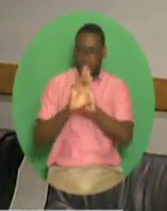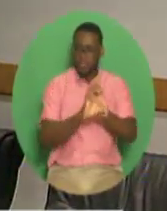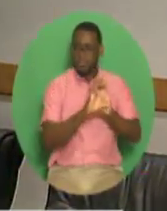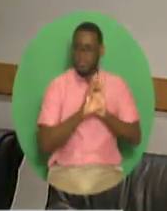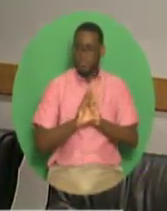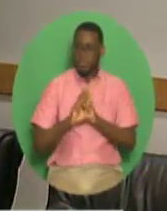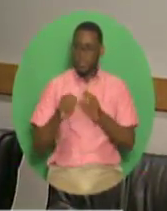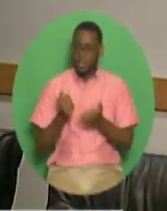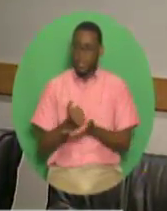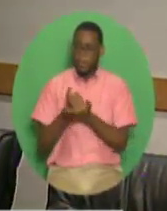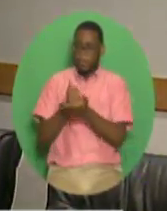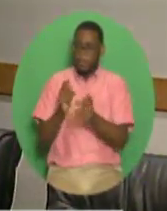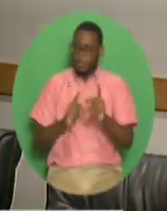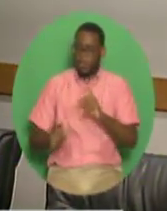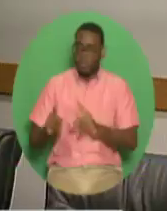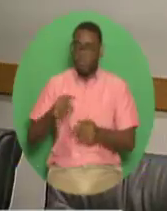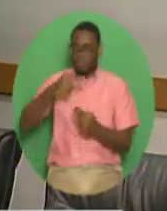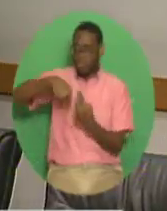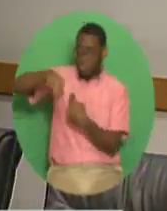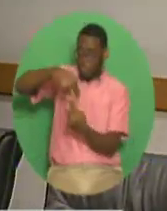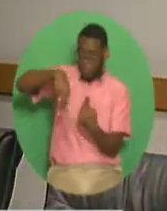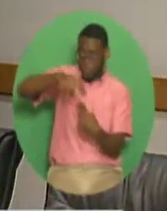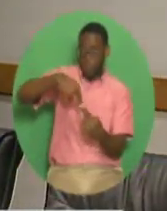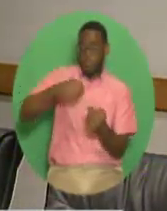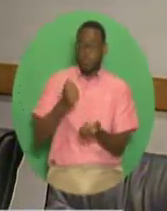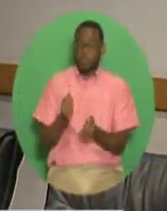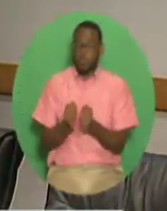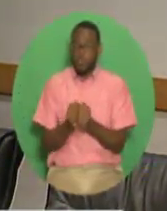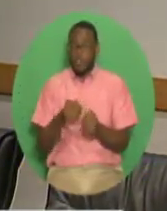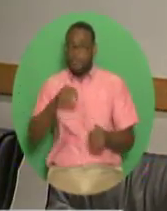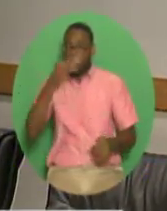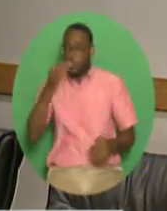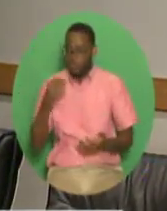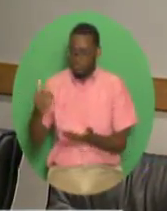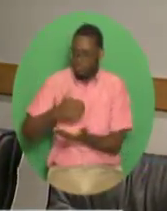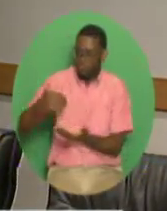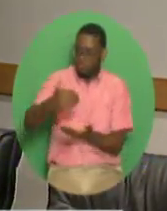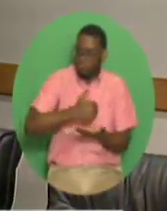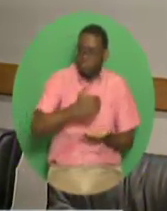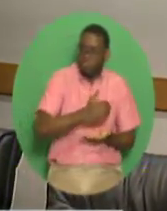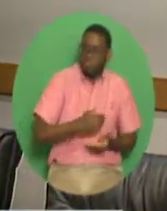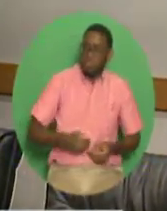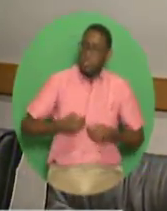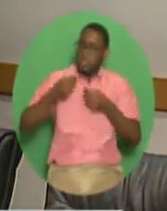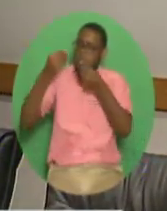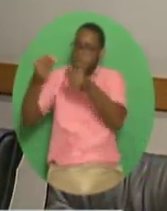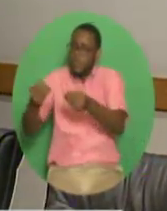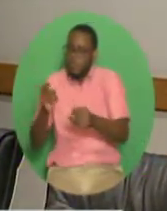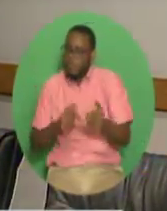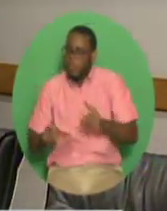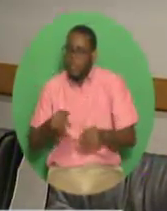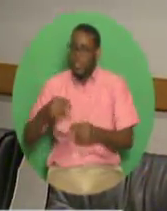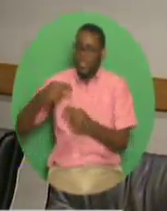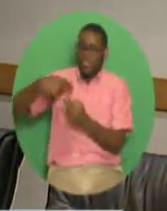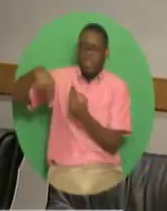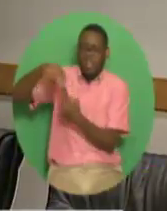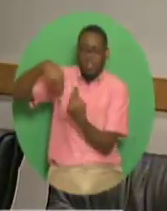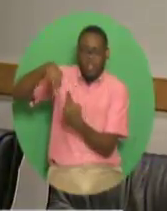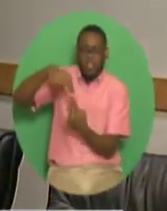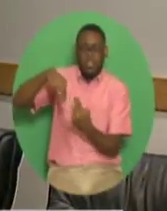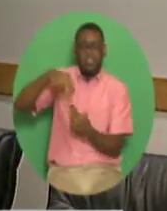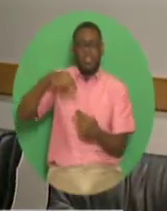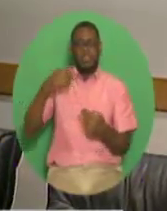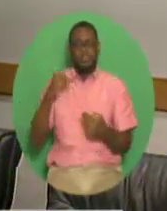see this week and next week with sport, young people coming together for football and cricket at the Oval as well, and the USA games. So I want